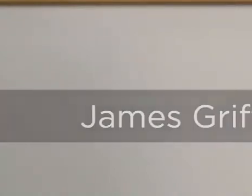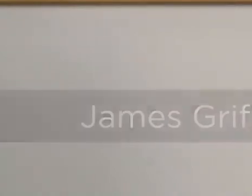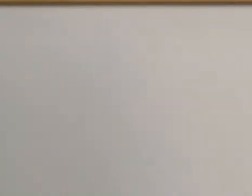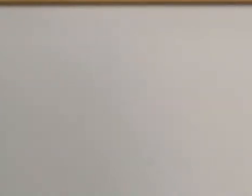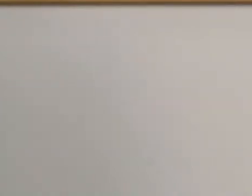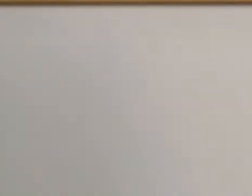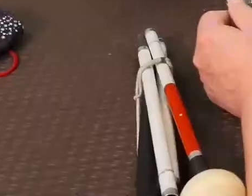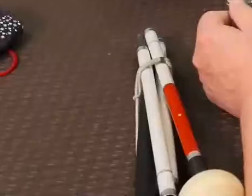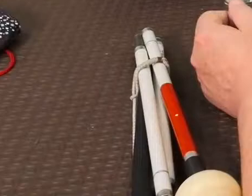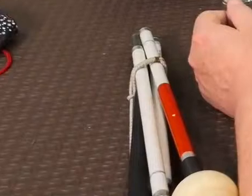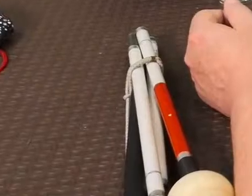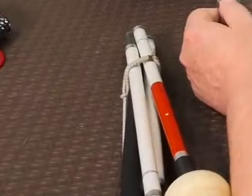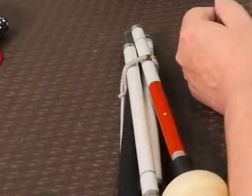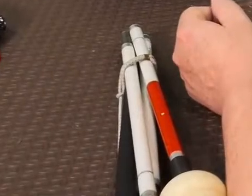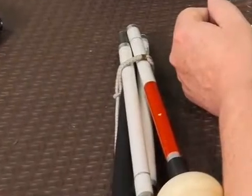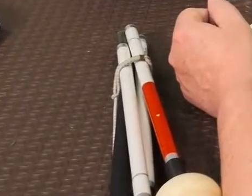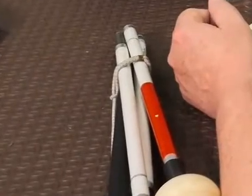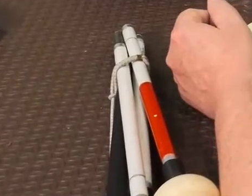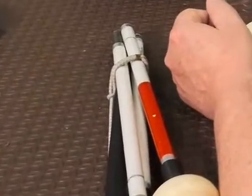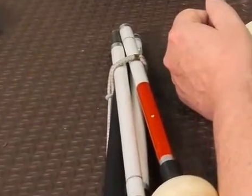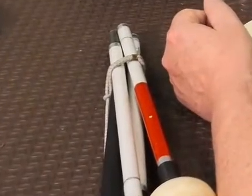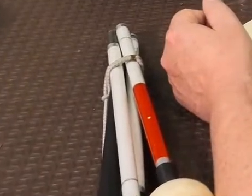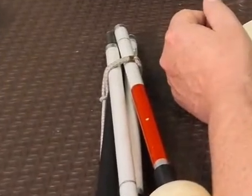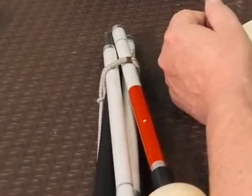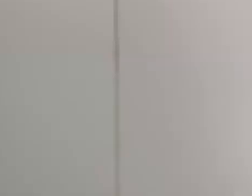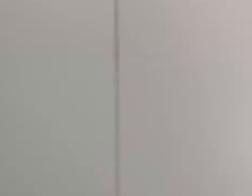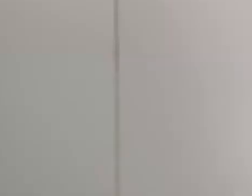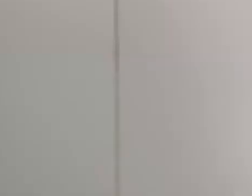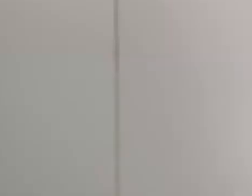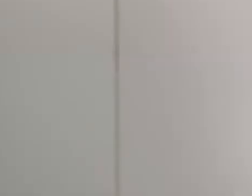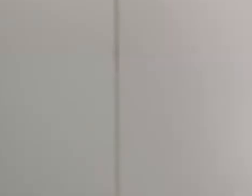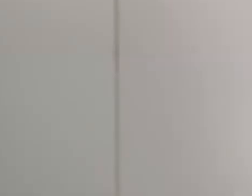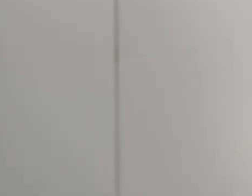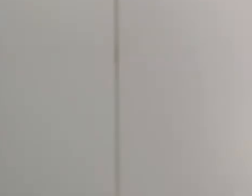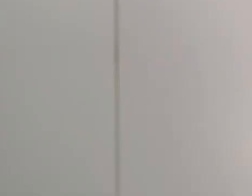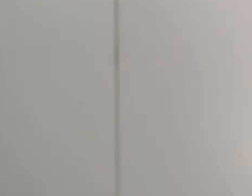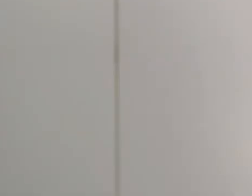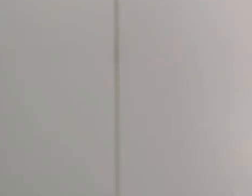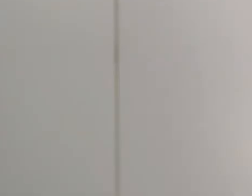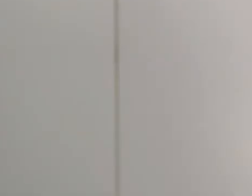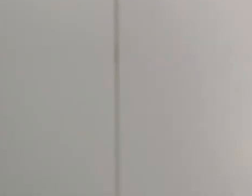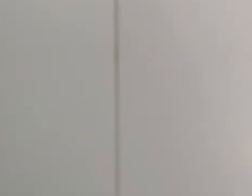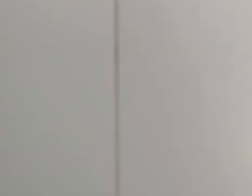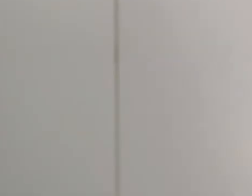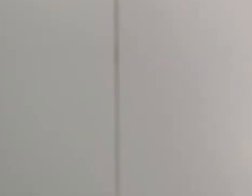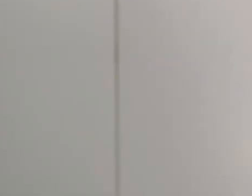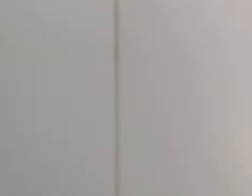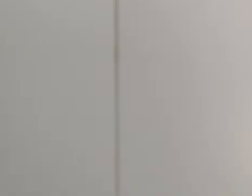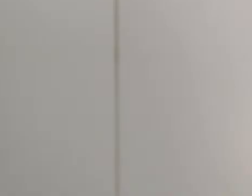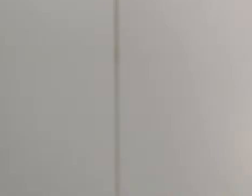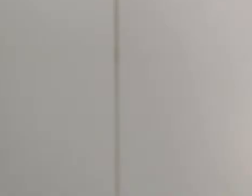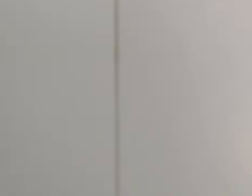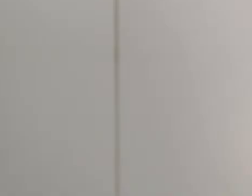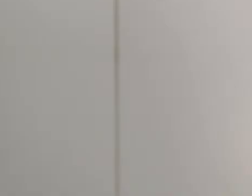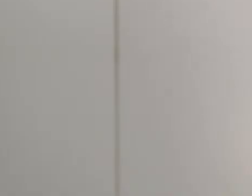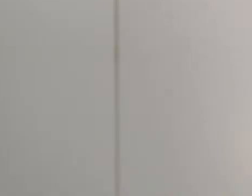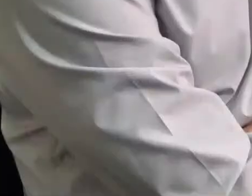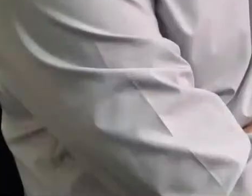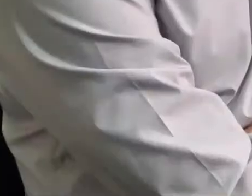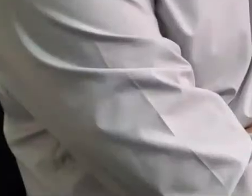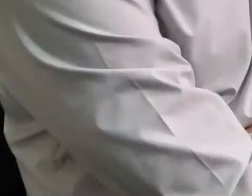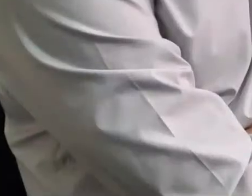pretty useless. I'm trapped in a black box. Staying at home now, I'm stuck in 4 walls in a black